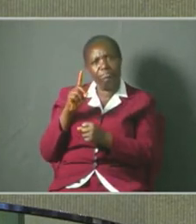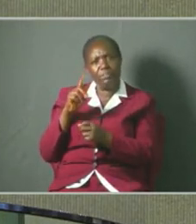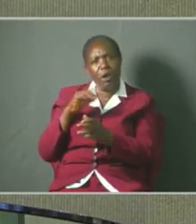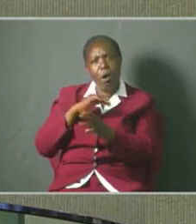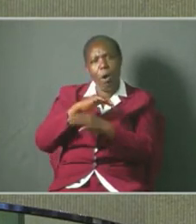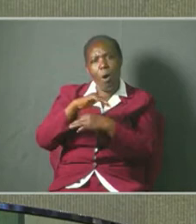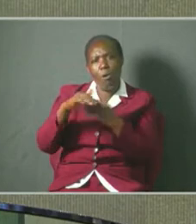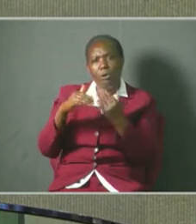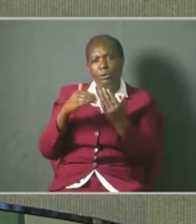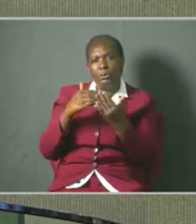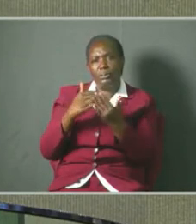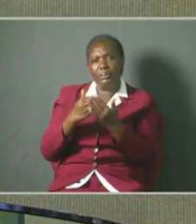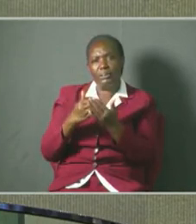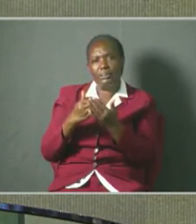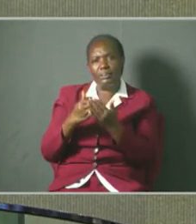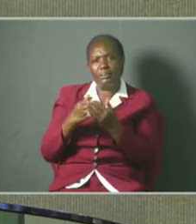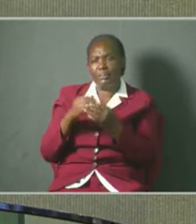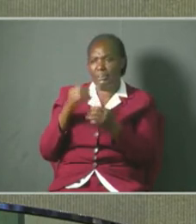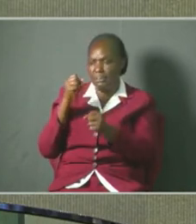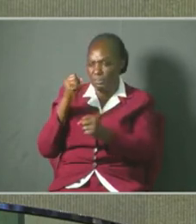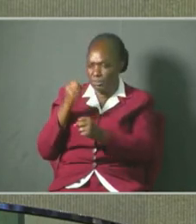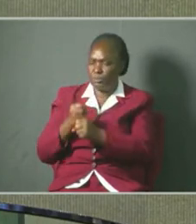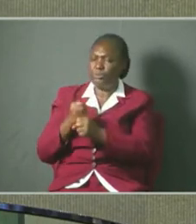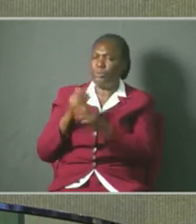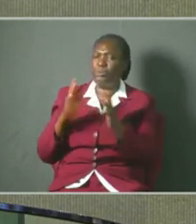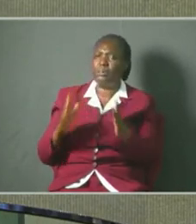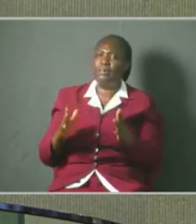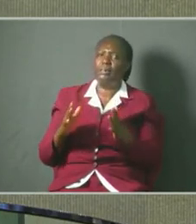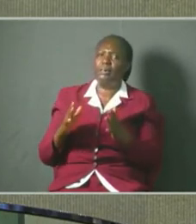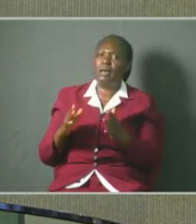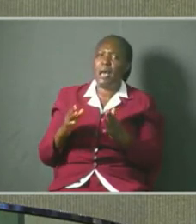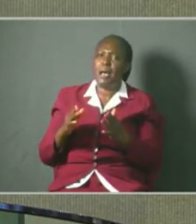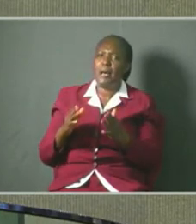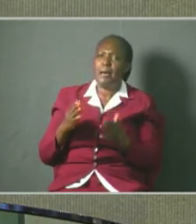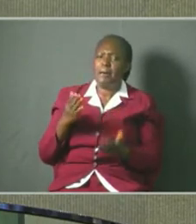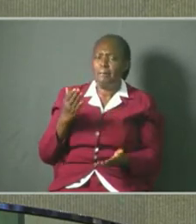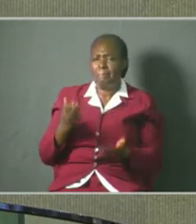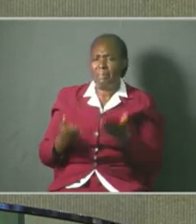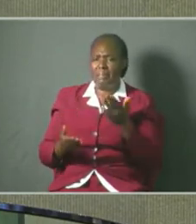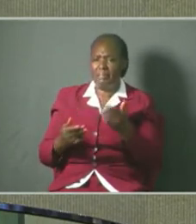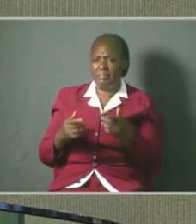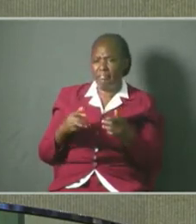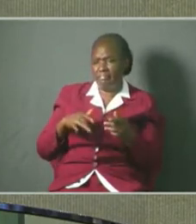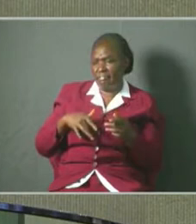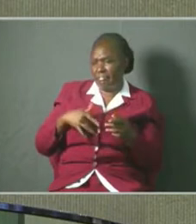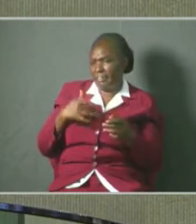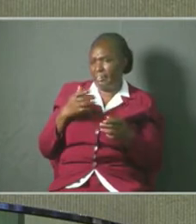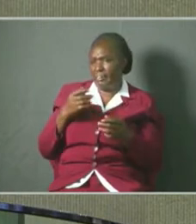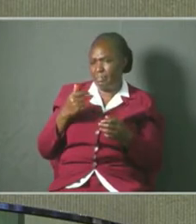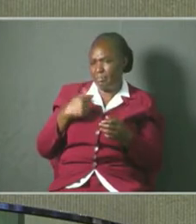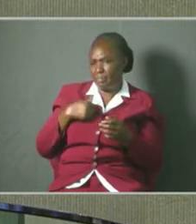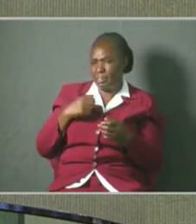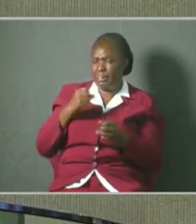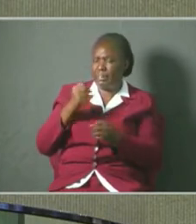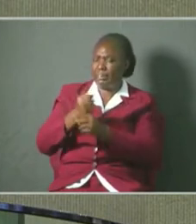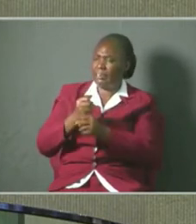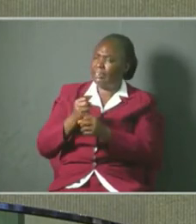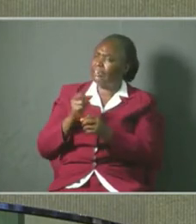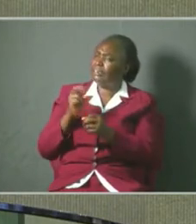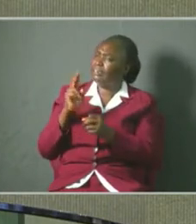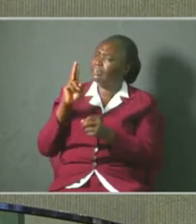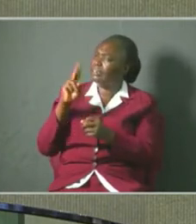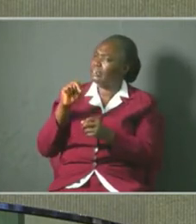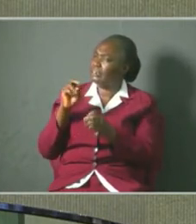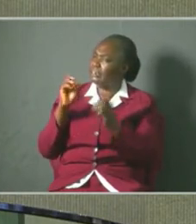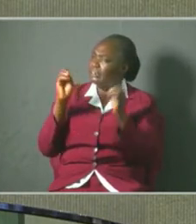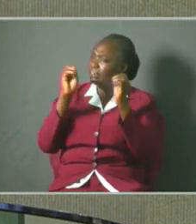Although the doer may not feel that he has done anything worthy of notice. We just want